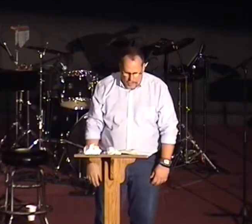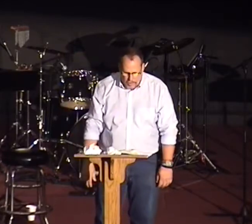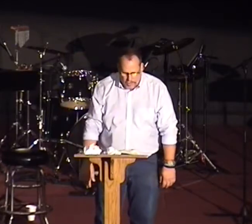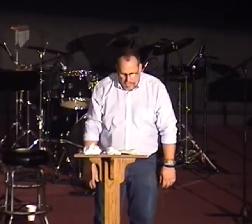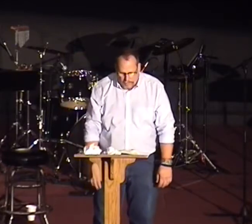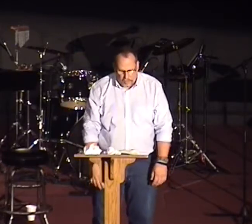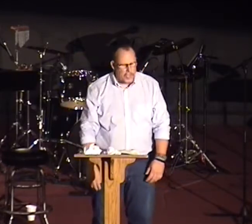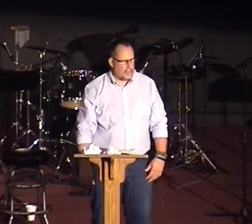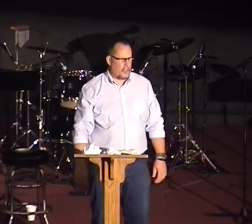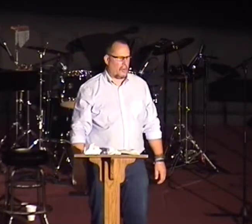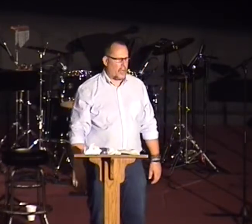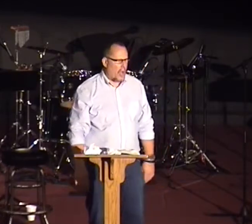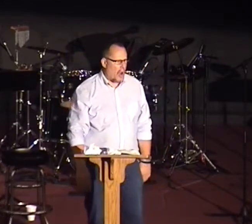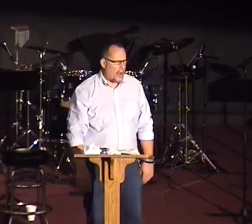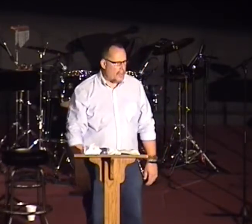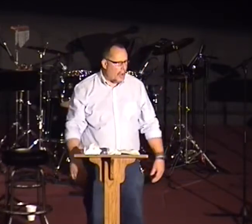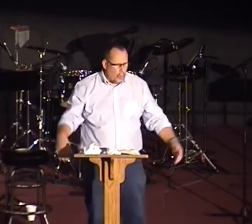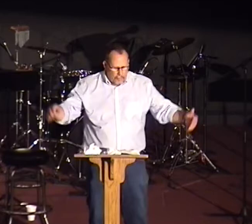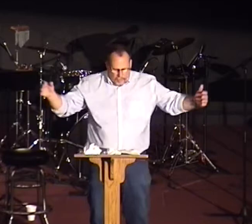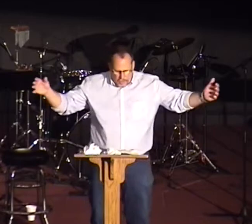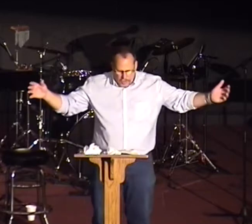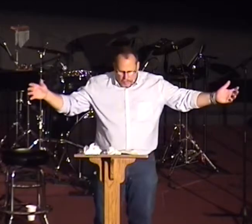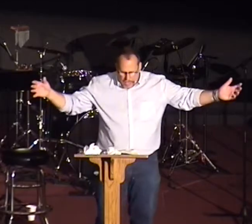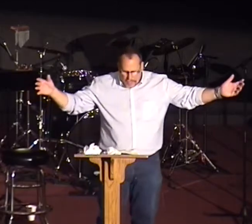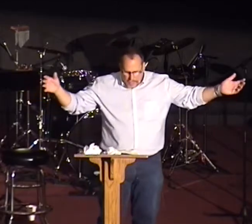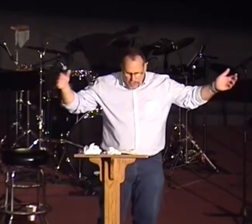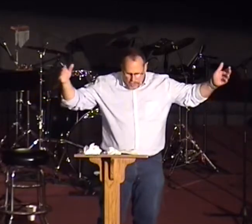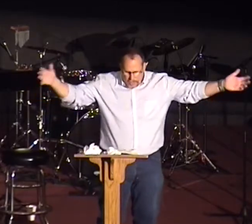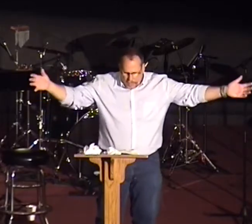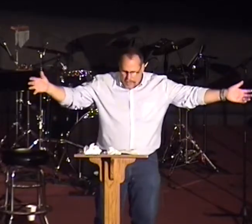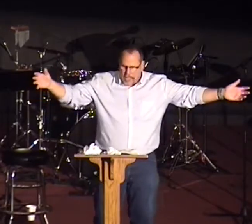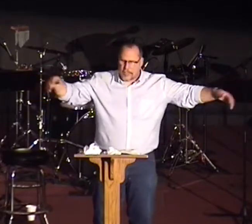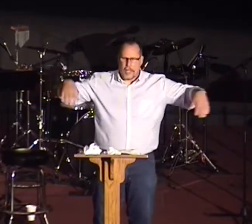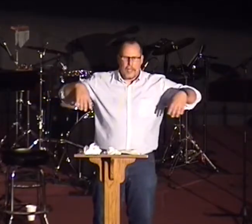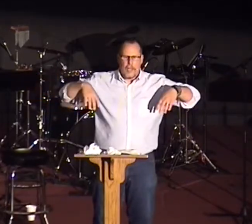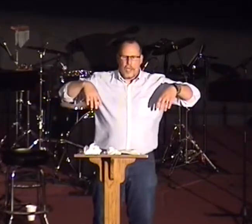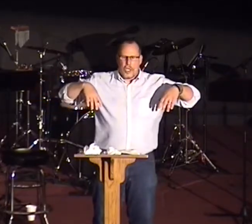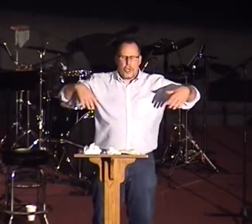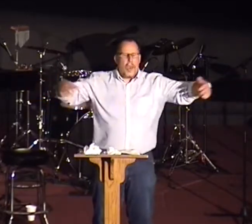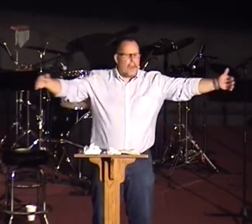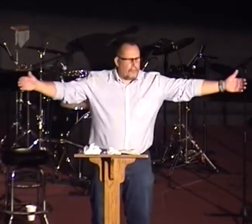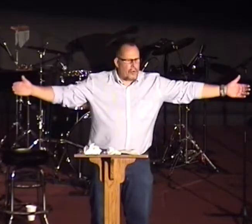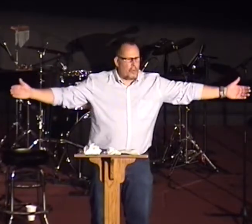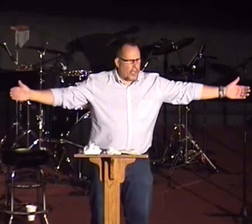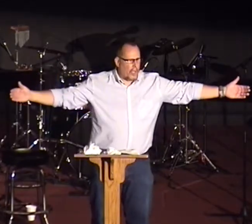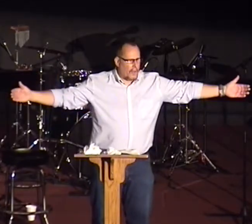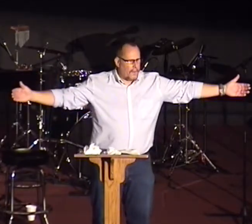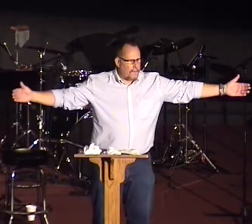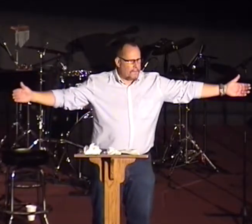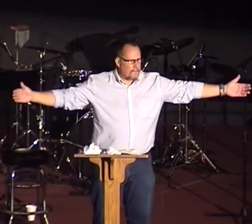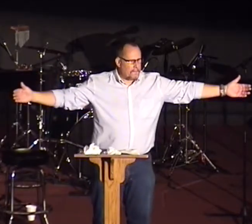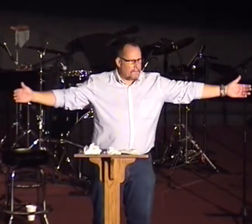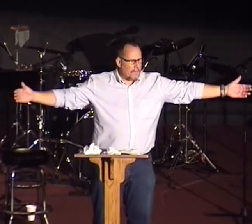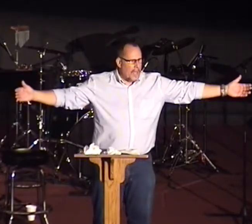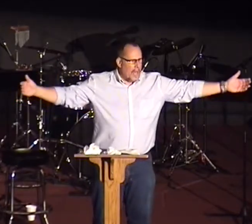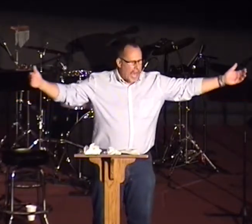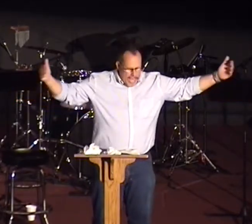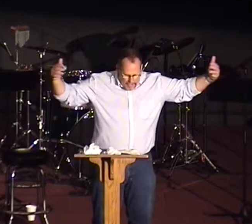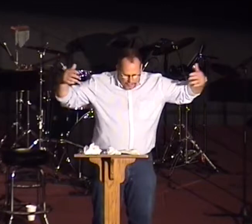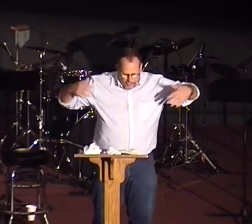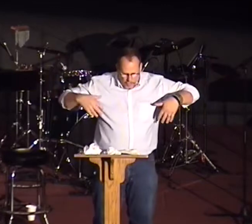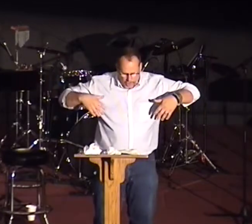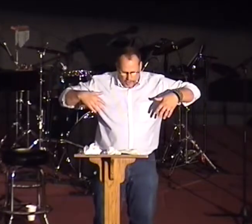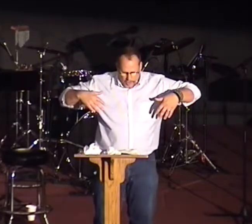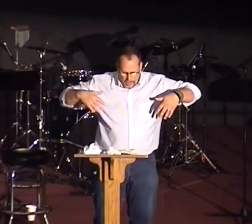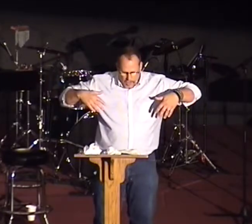it shows us how volitional we are. And that word volitional means, it just simply means you have free will. I